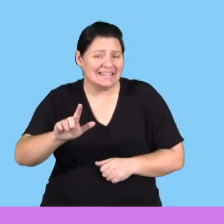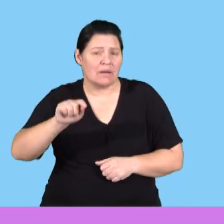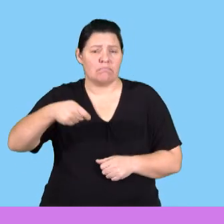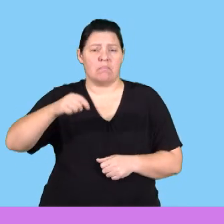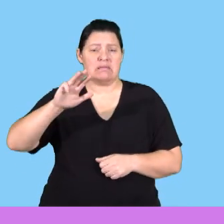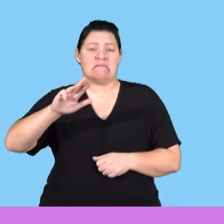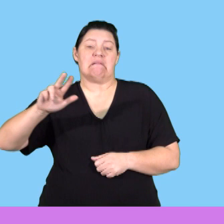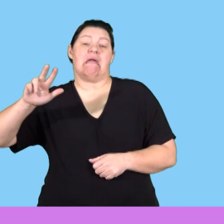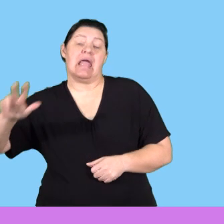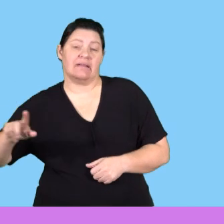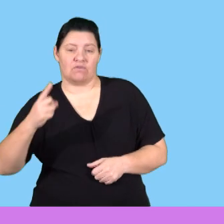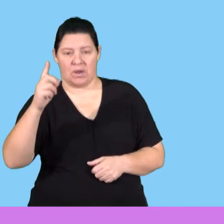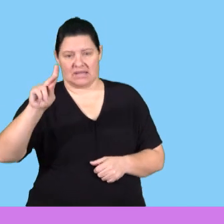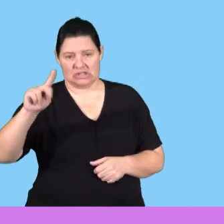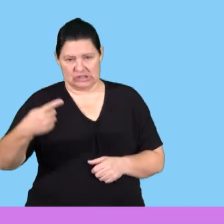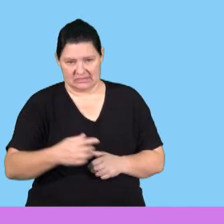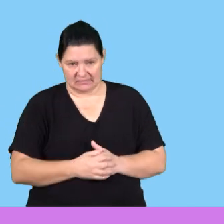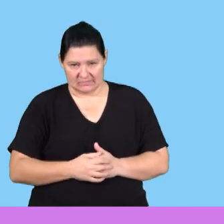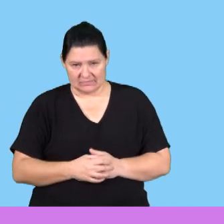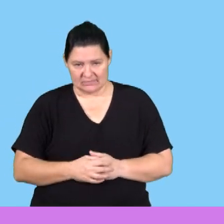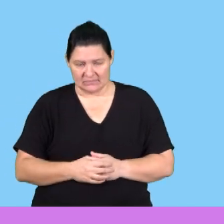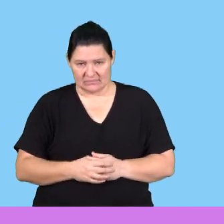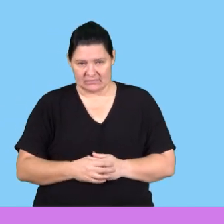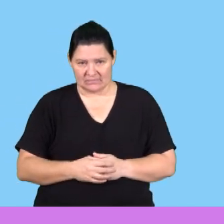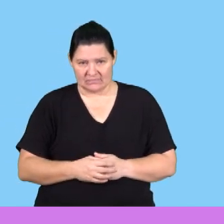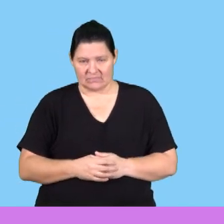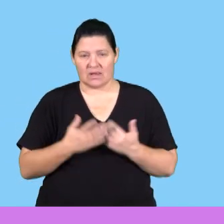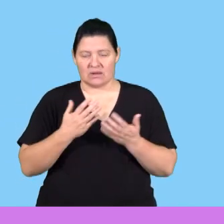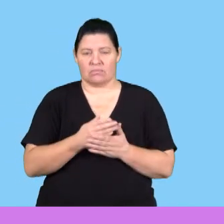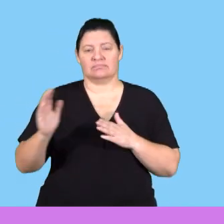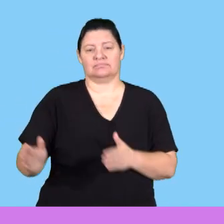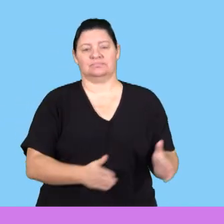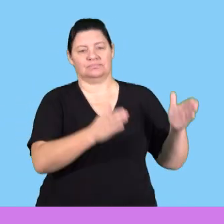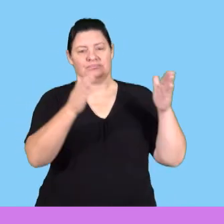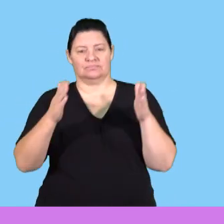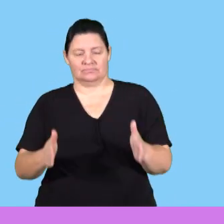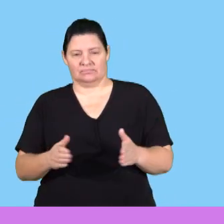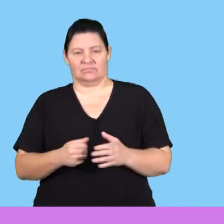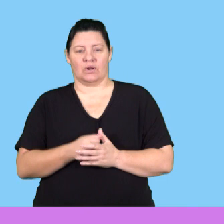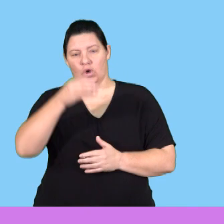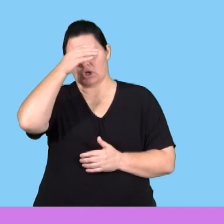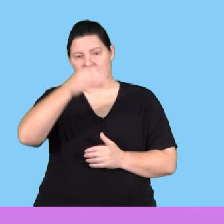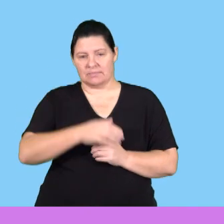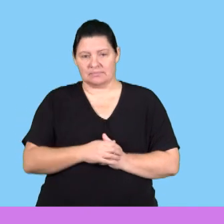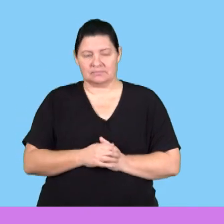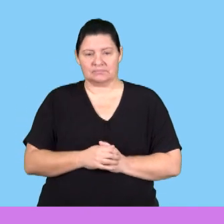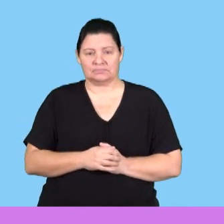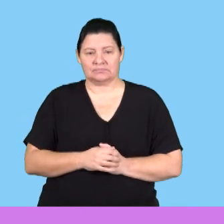rand 998 per kilogram. Let us move to the next